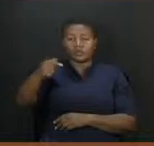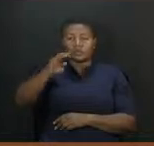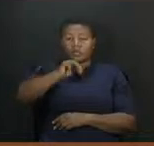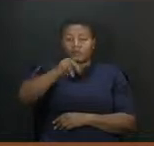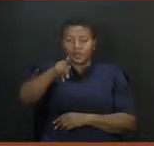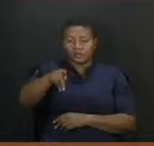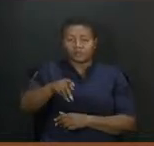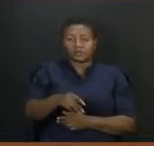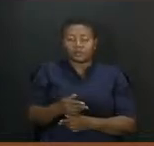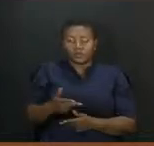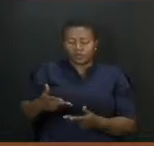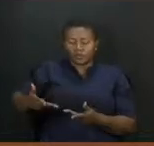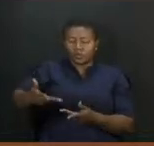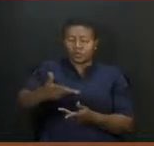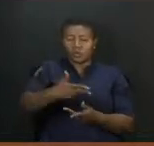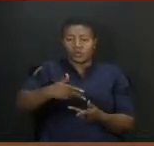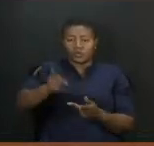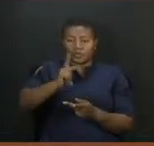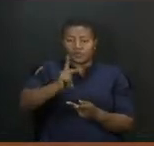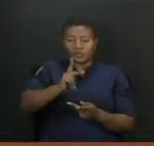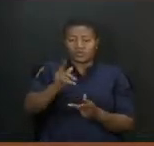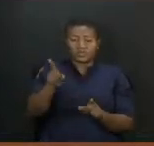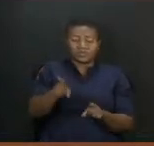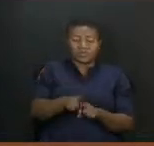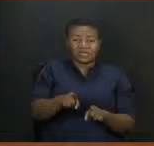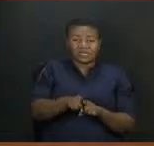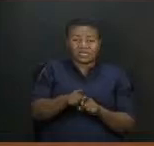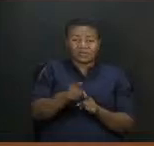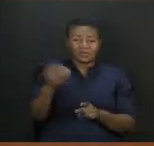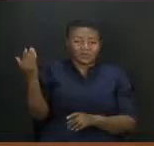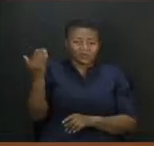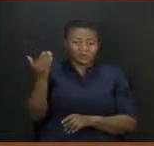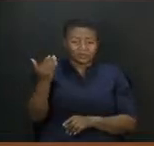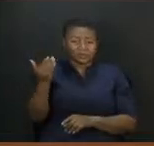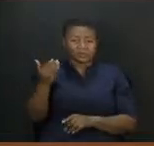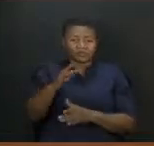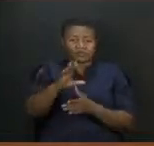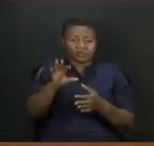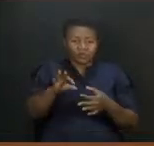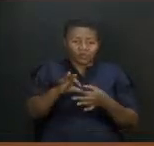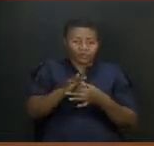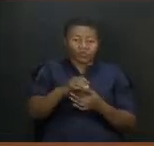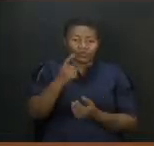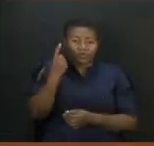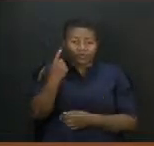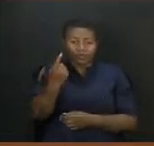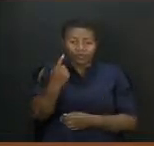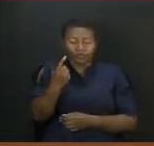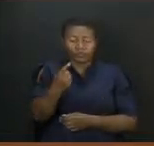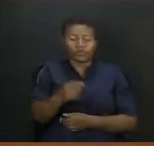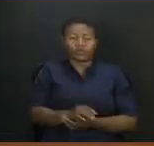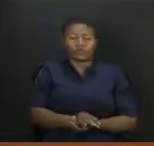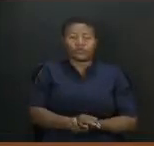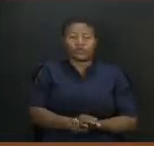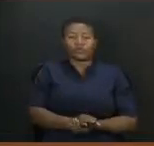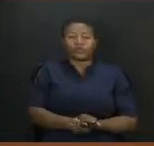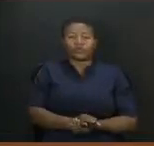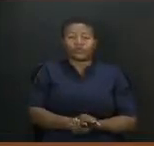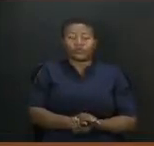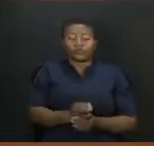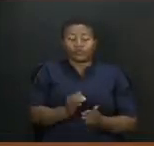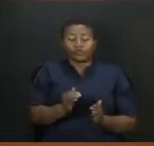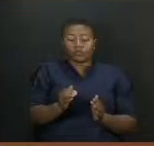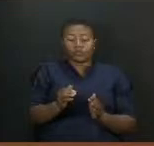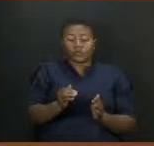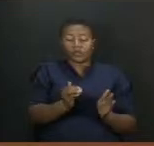statements together. In the meantime, Honorable Minority Leader